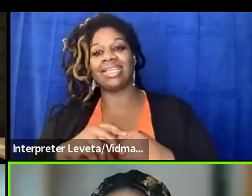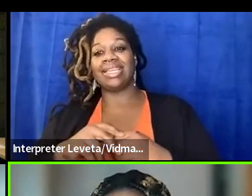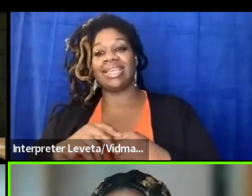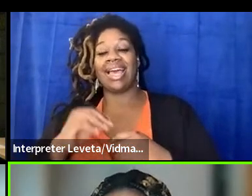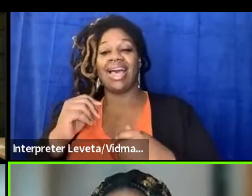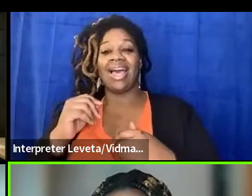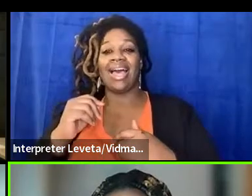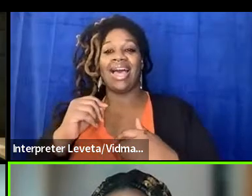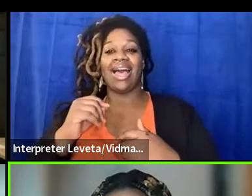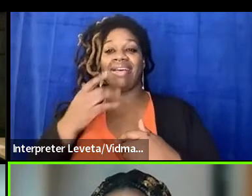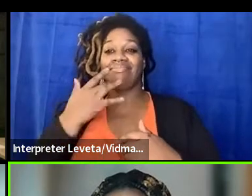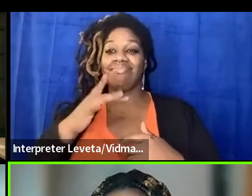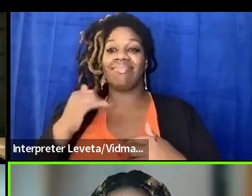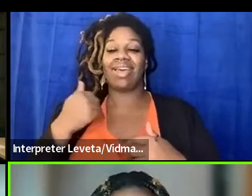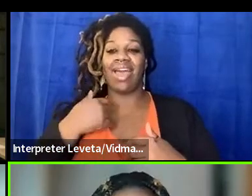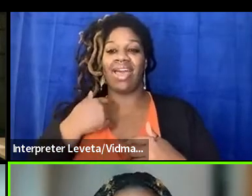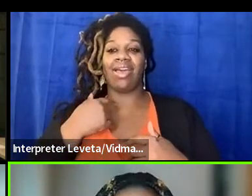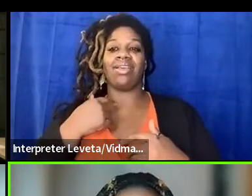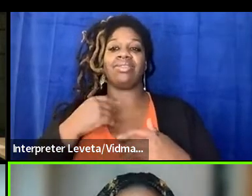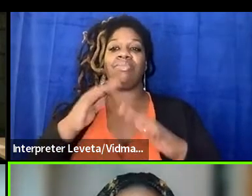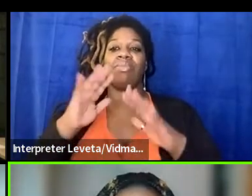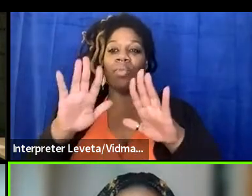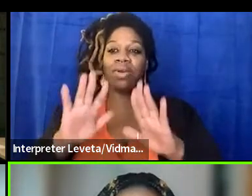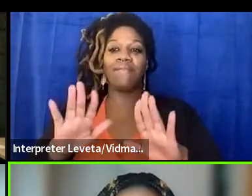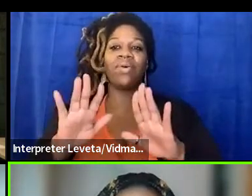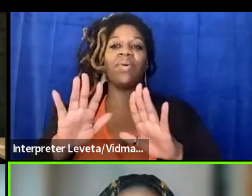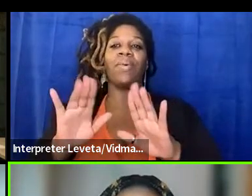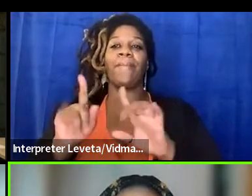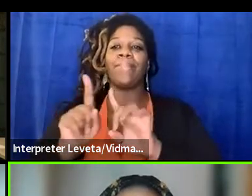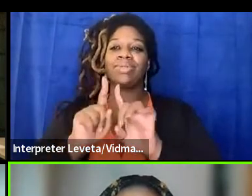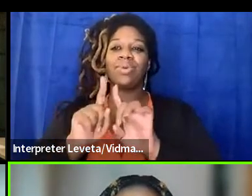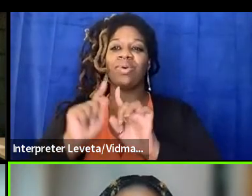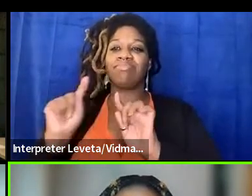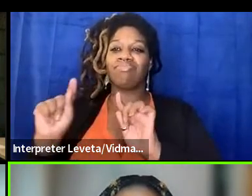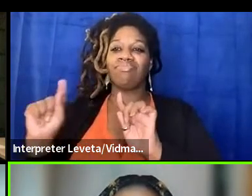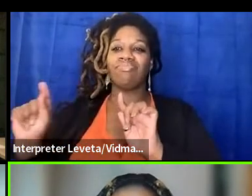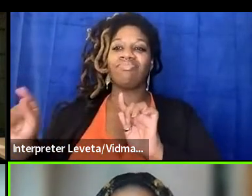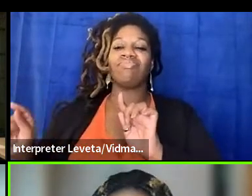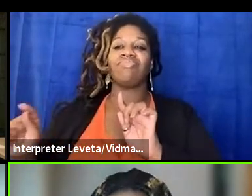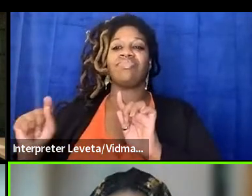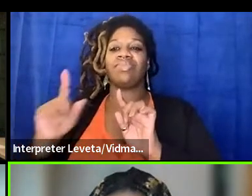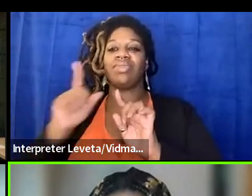amazing mentors sort of guide me along the way.